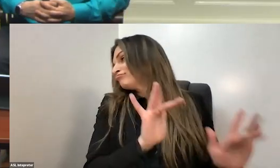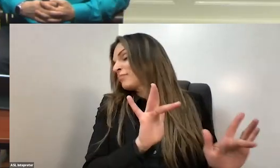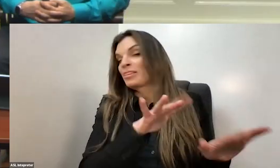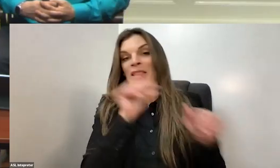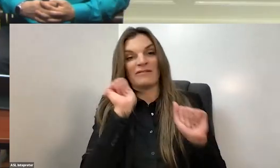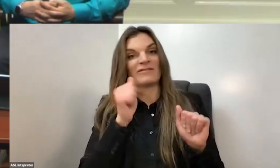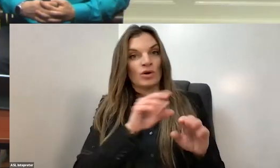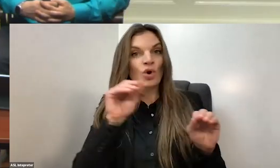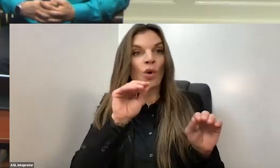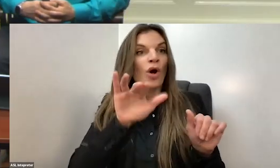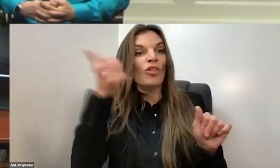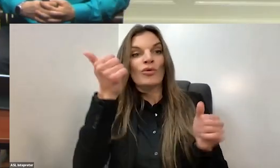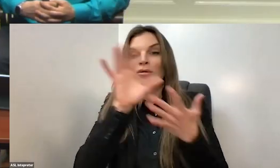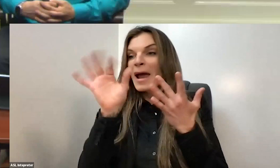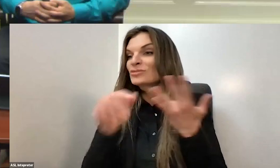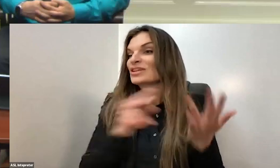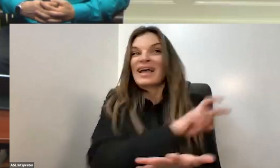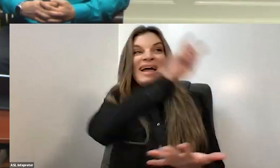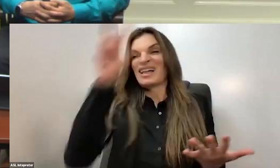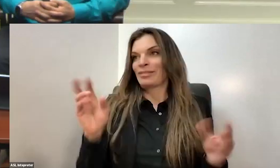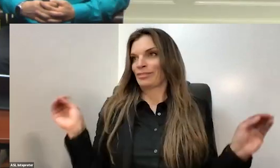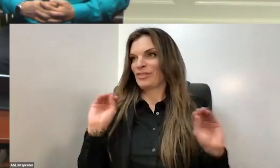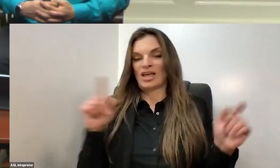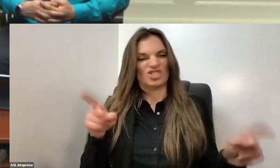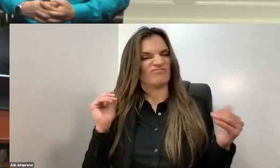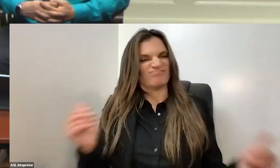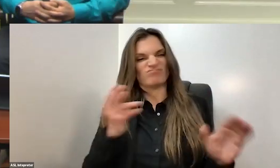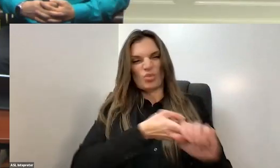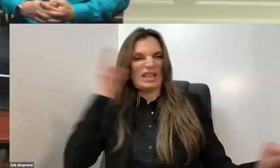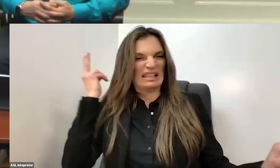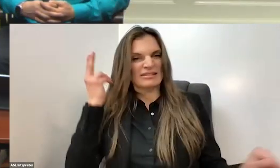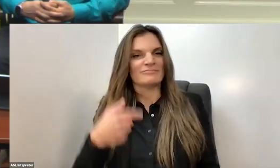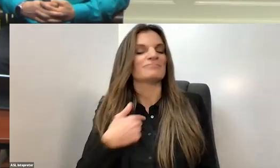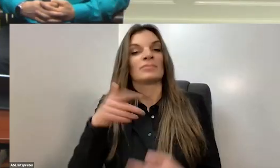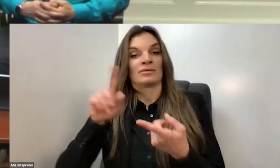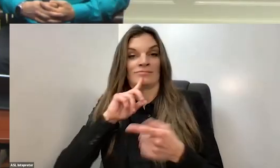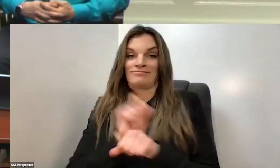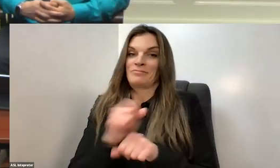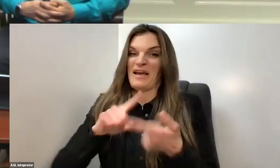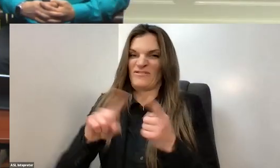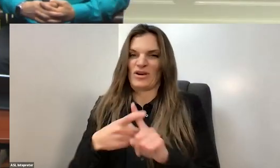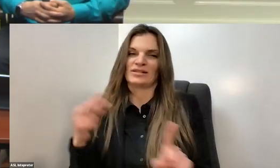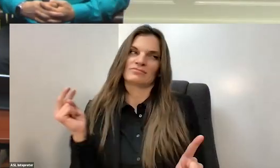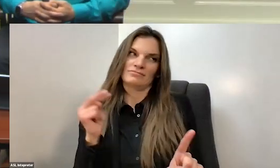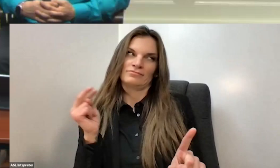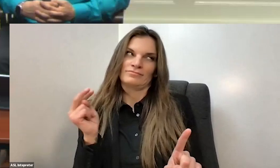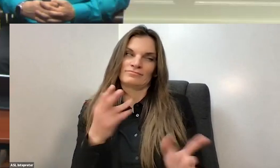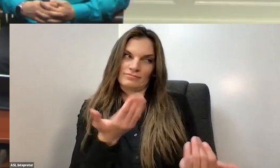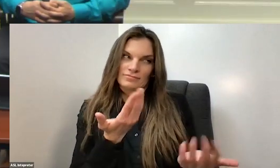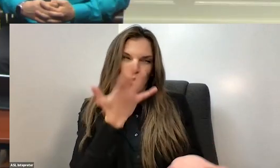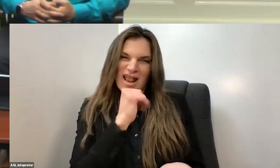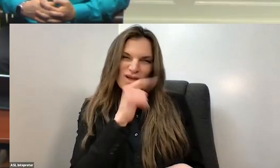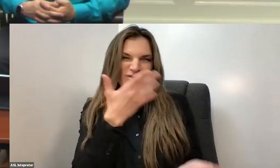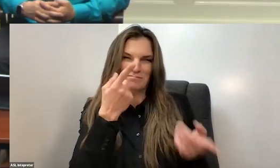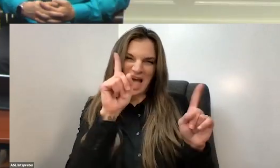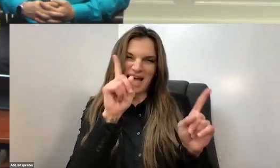next. And my friends were like, "Well, like, why do you keep resisting doing the accessibility thing?" And so I